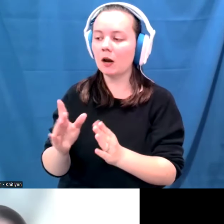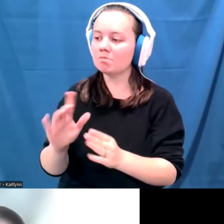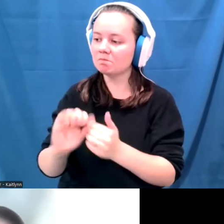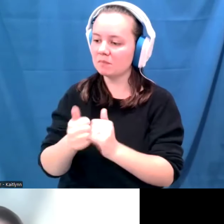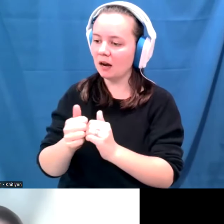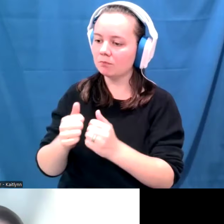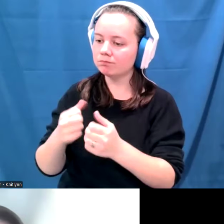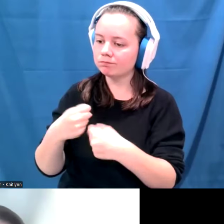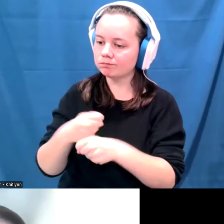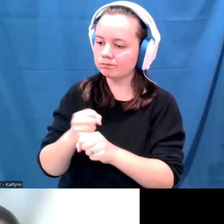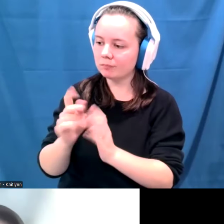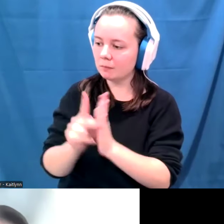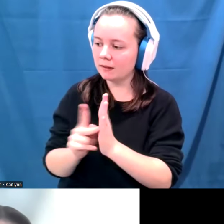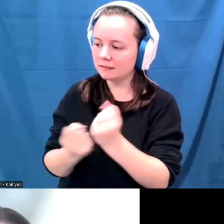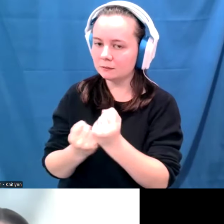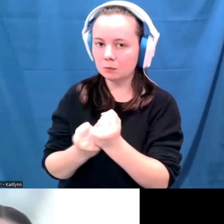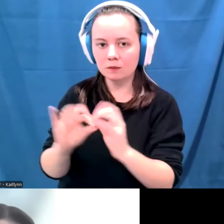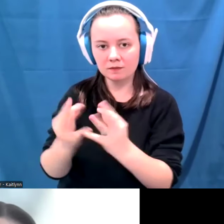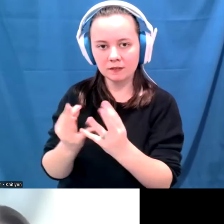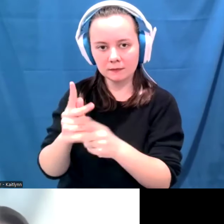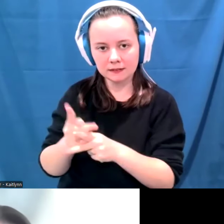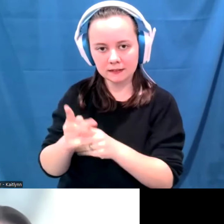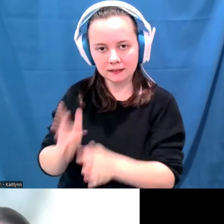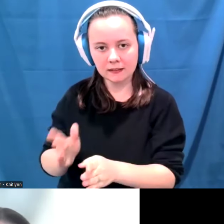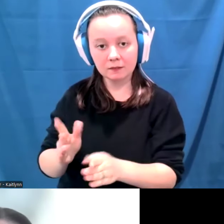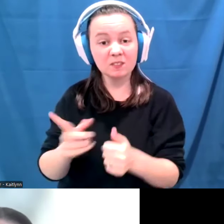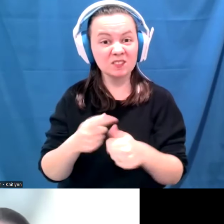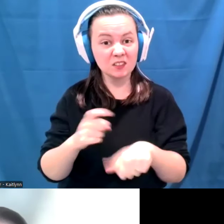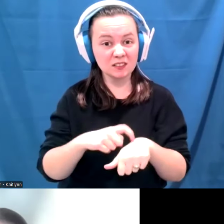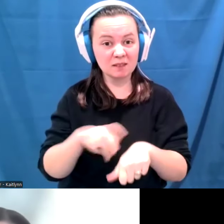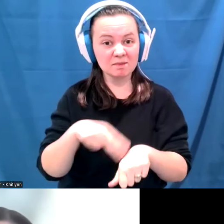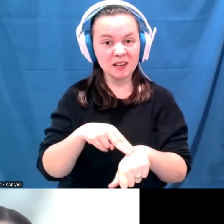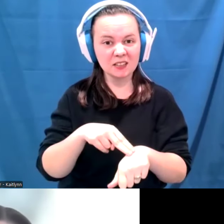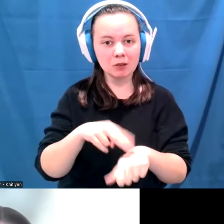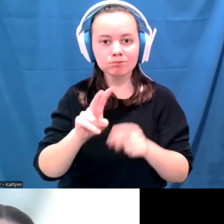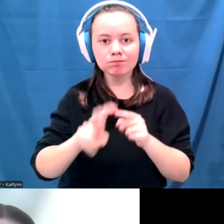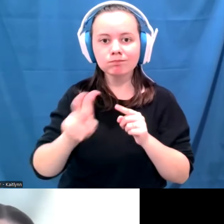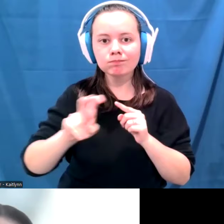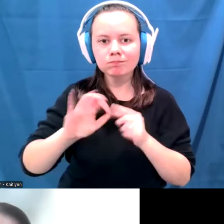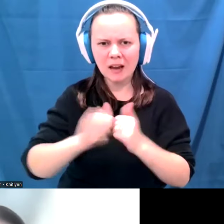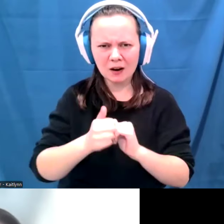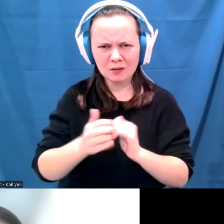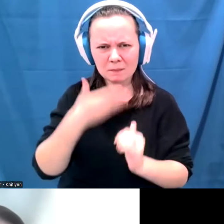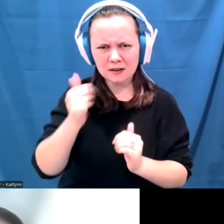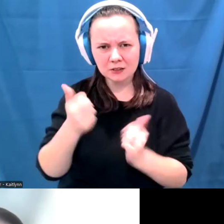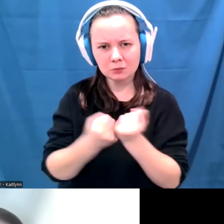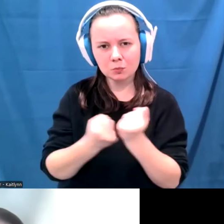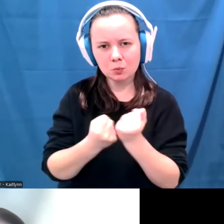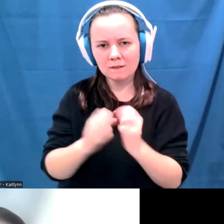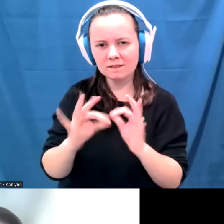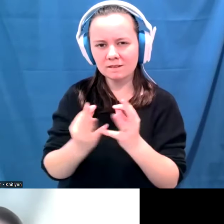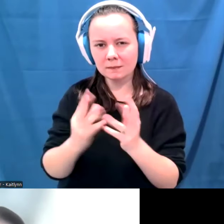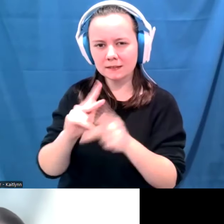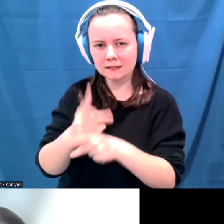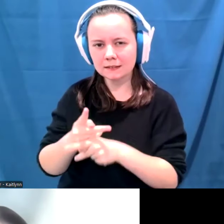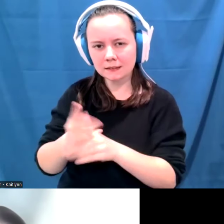really is for the first time a national roadmap of how we can better support family caregivers. And it includes